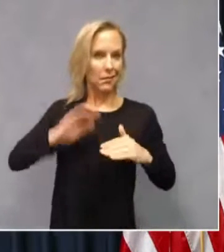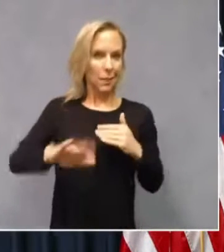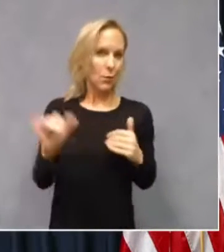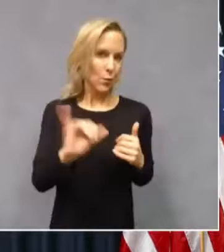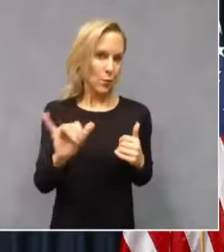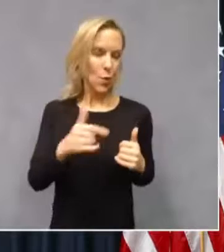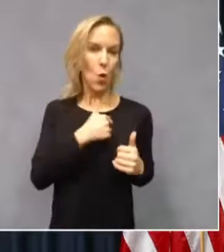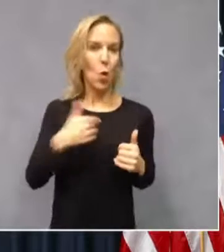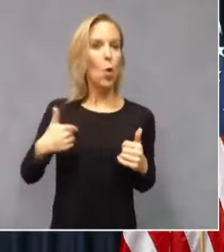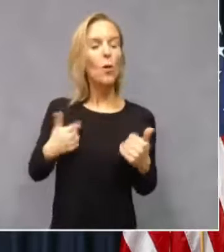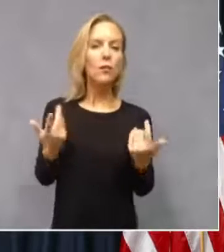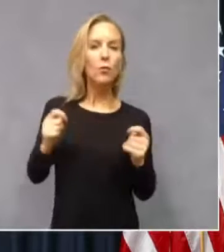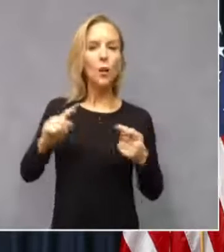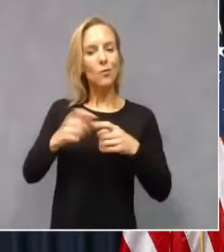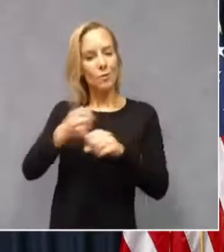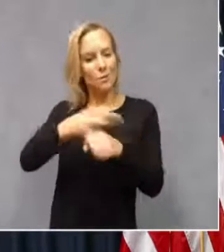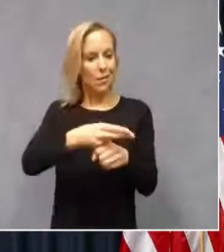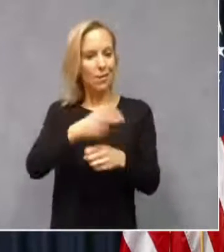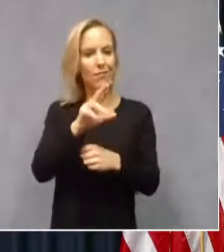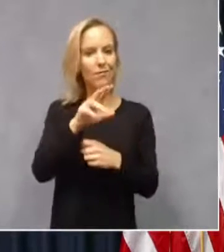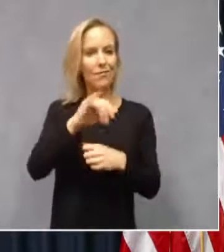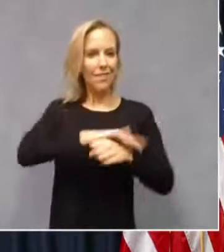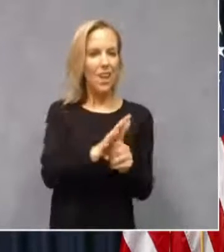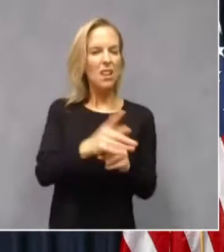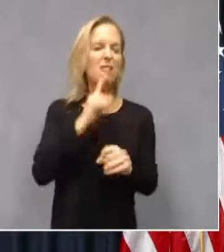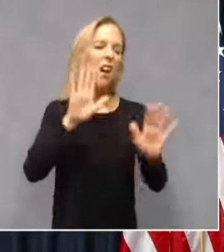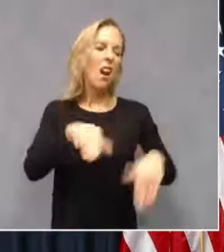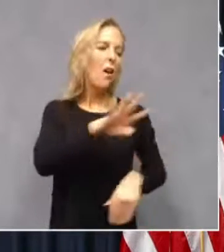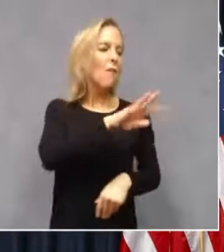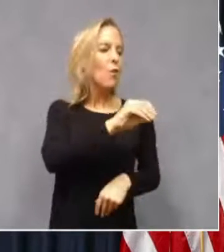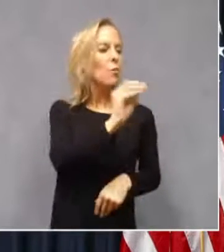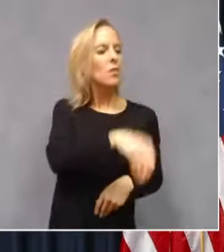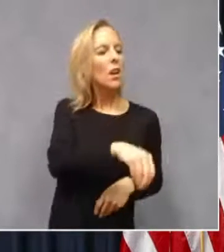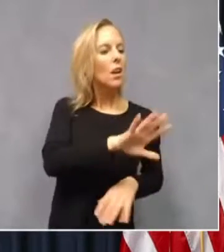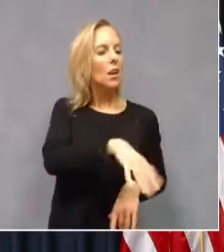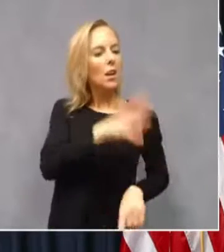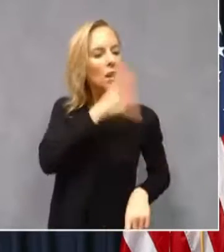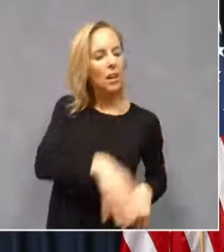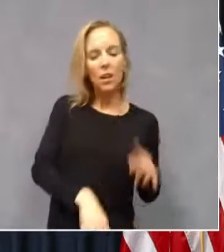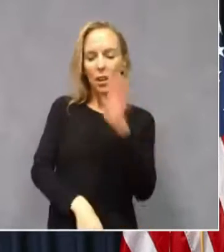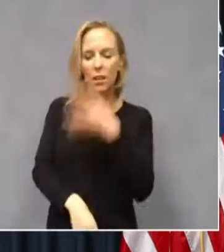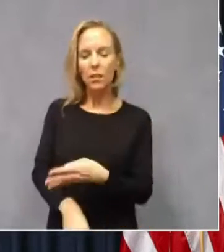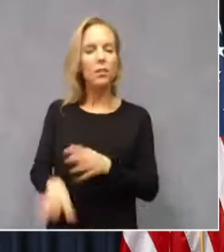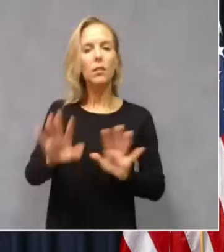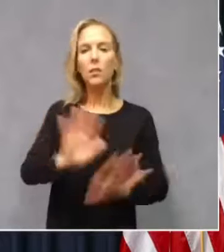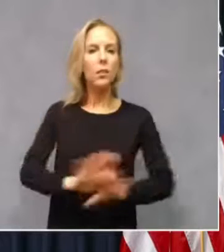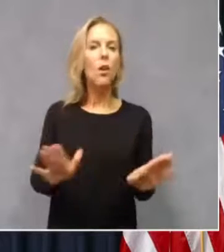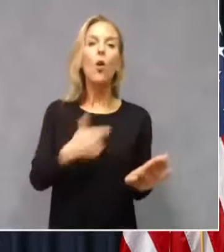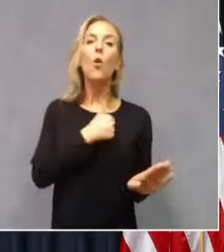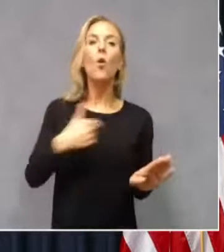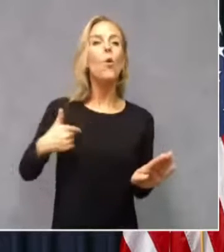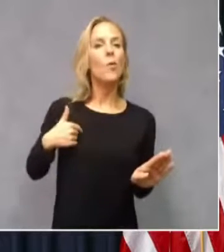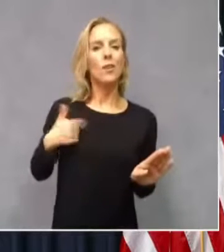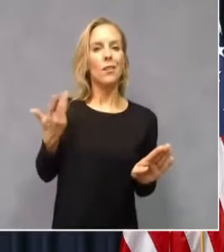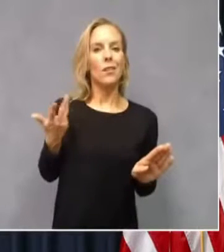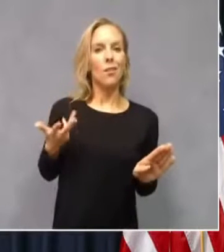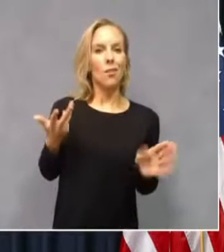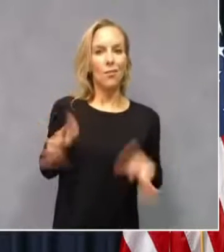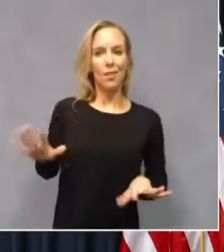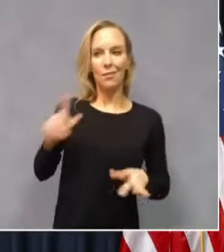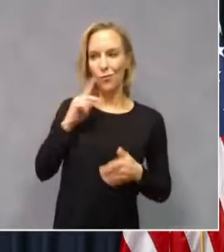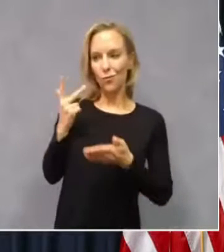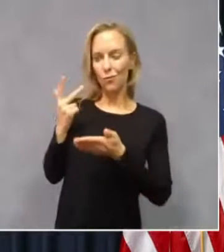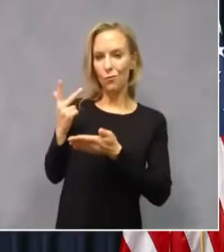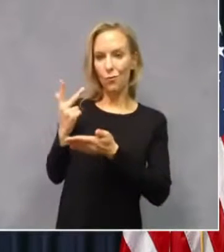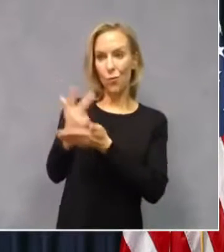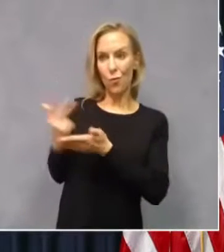don't say, well, about 40% of it happens here, we'll just do that. We've done, over that 3-week period,